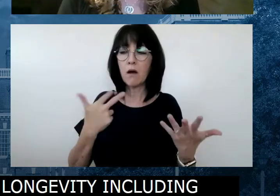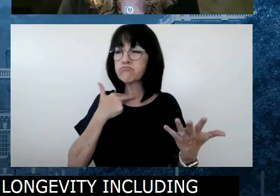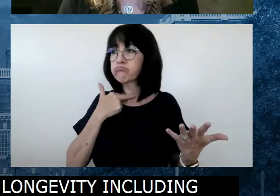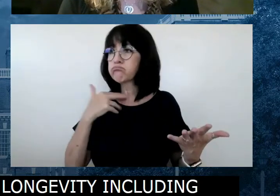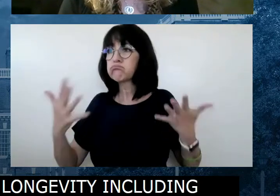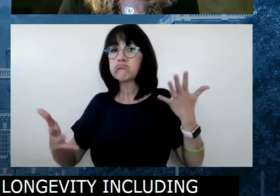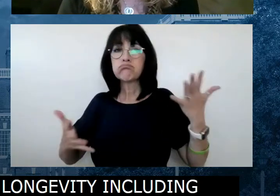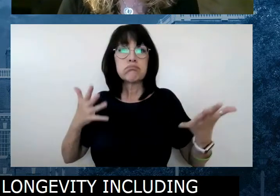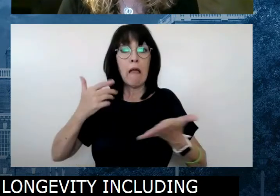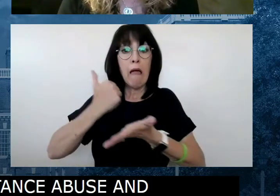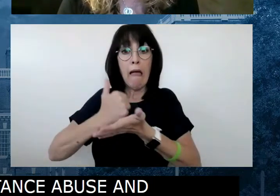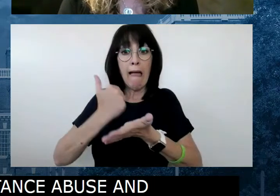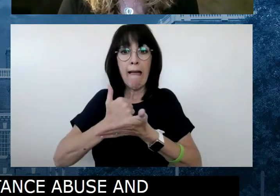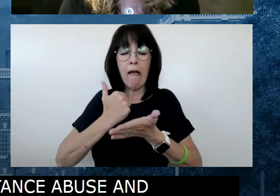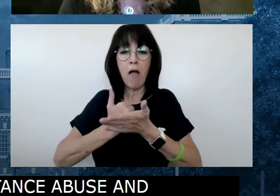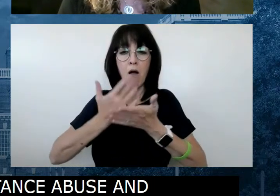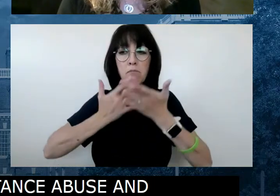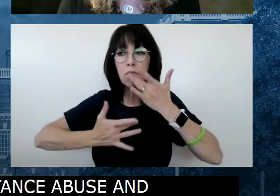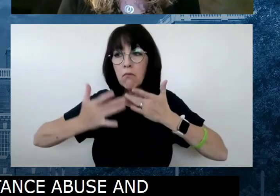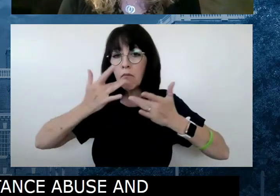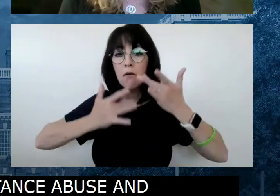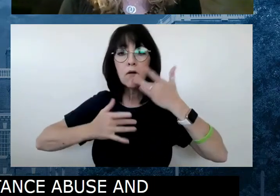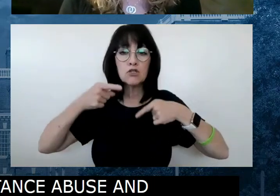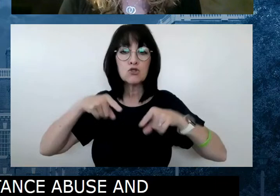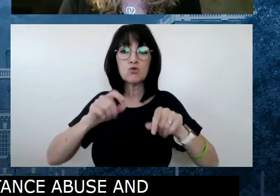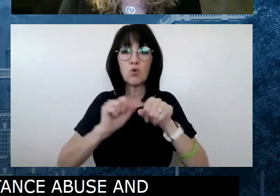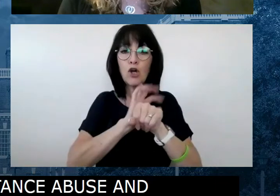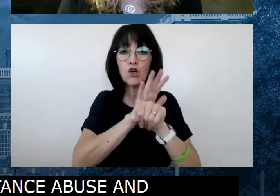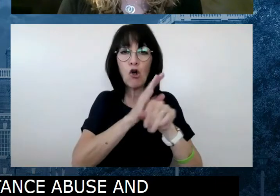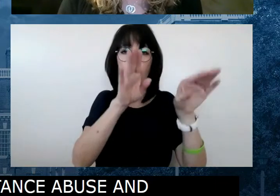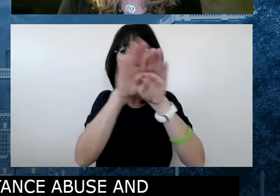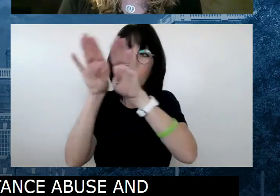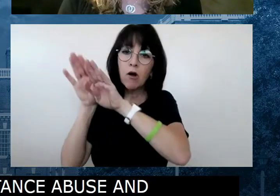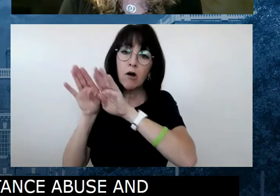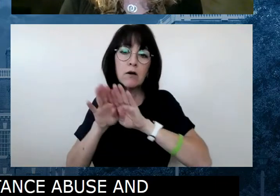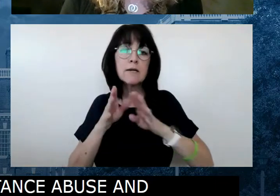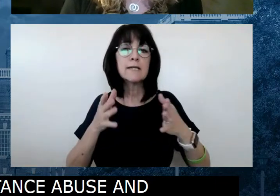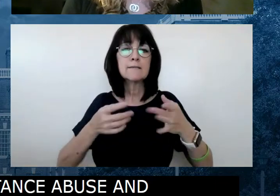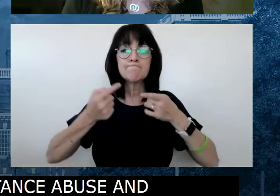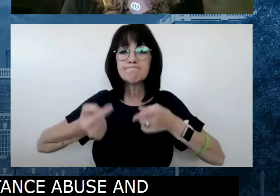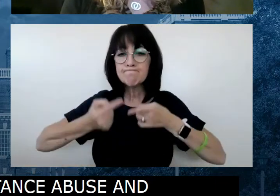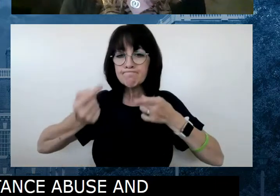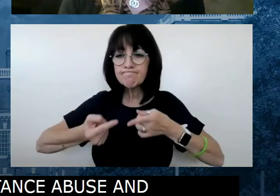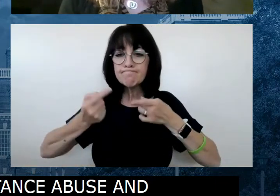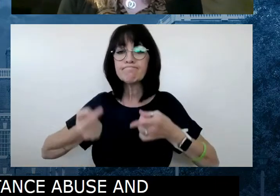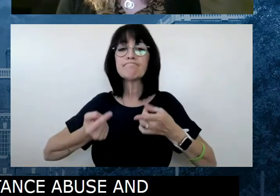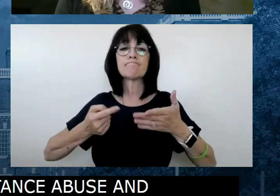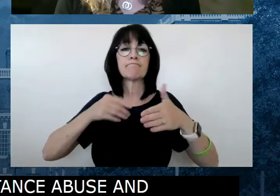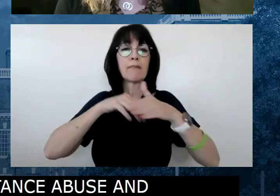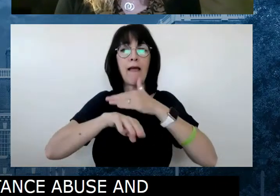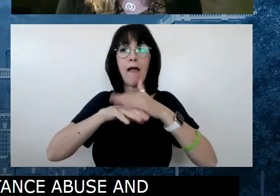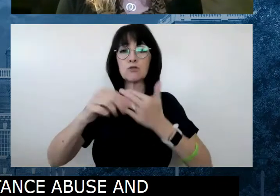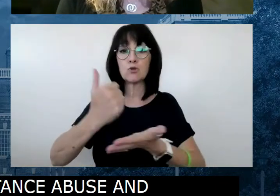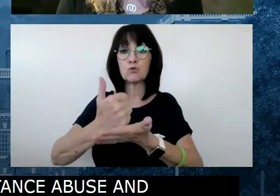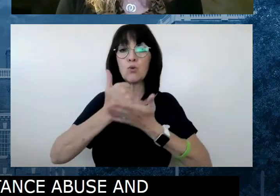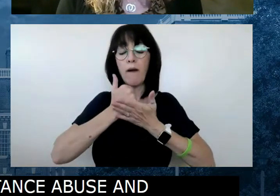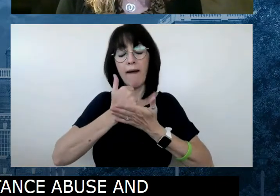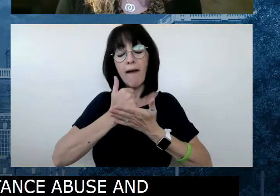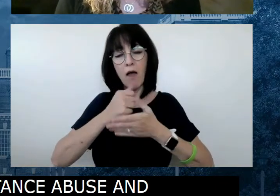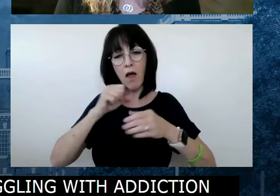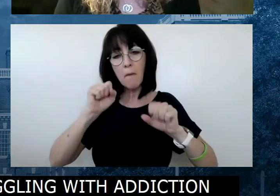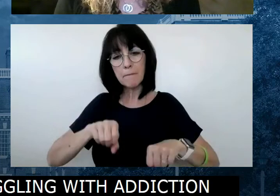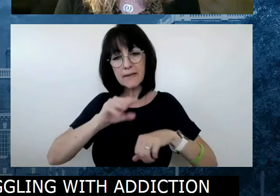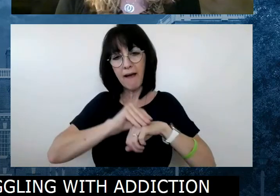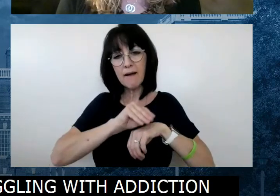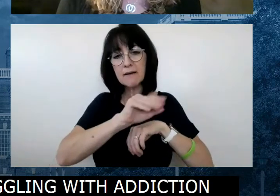times how the vaccine is your best tool to prevent death from COVID directly. But in addition, as we try to get back